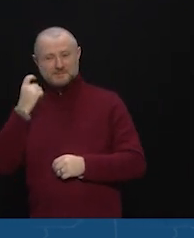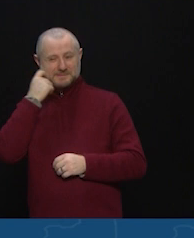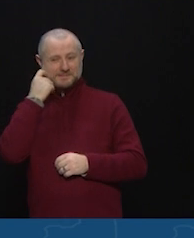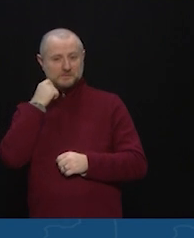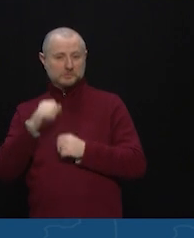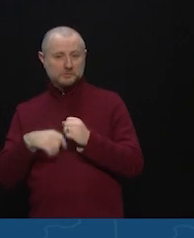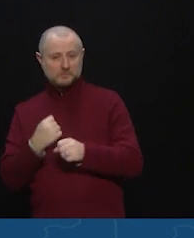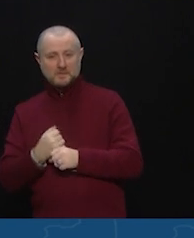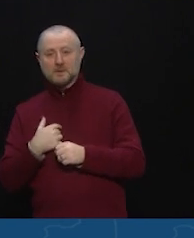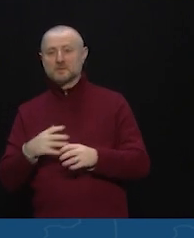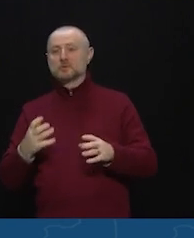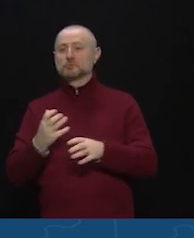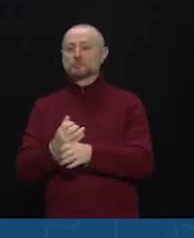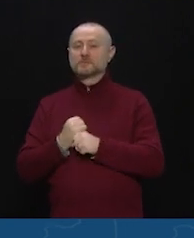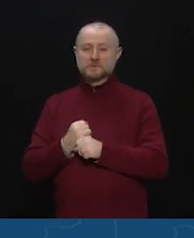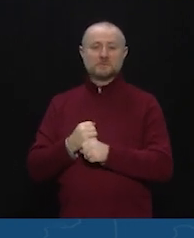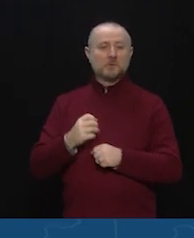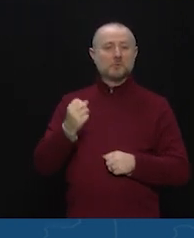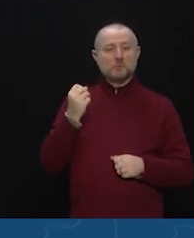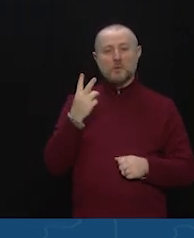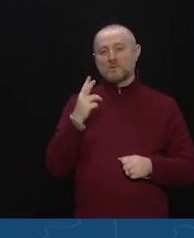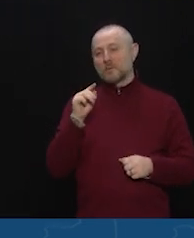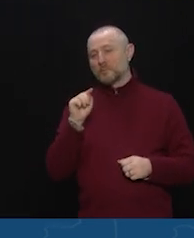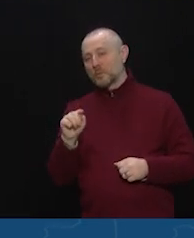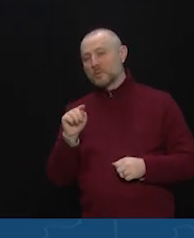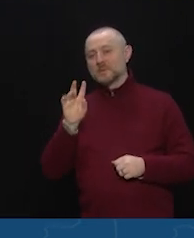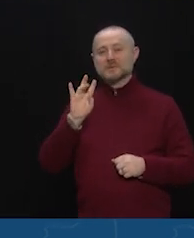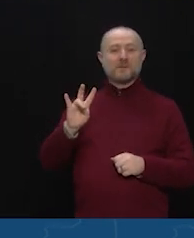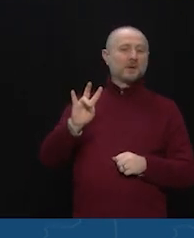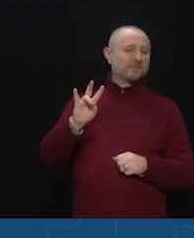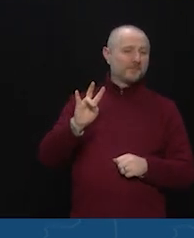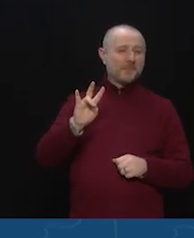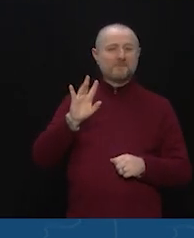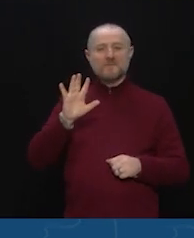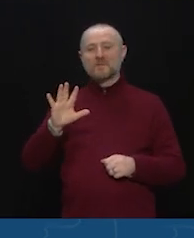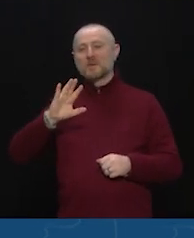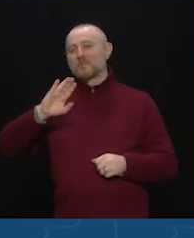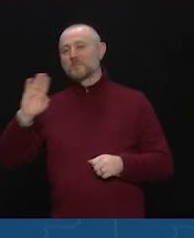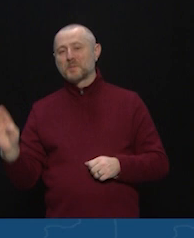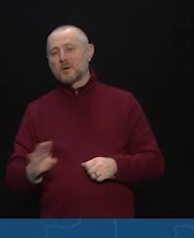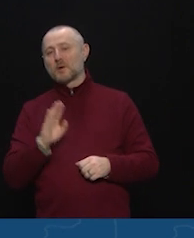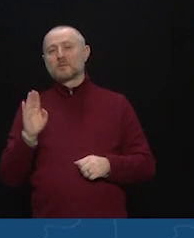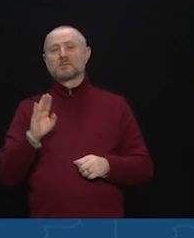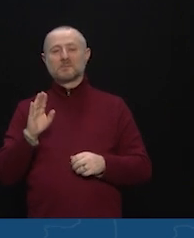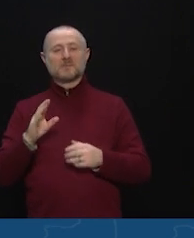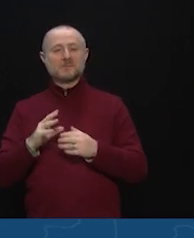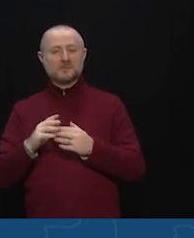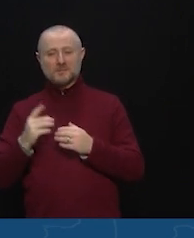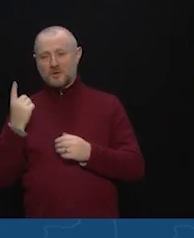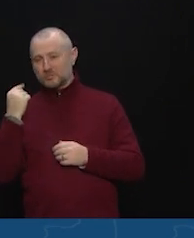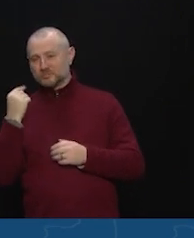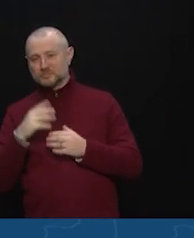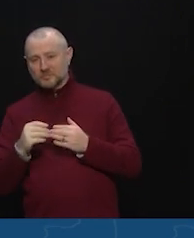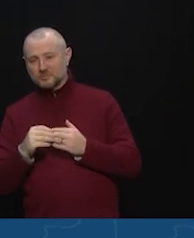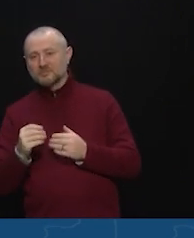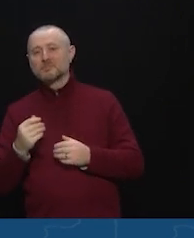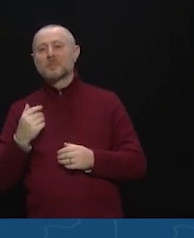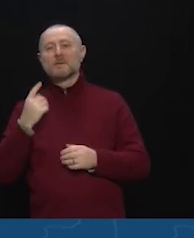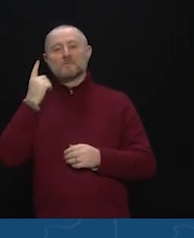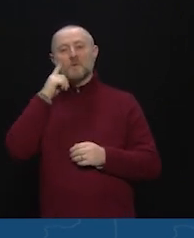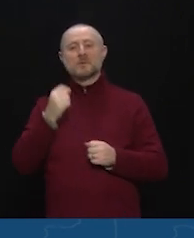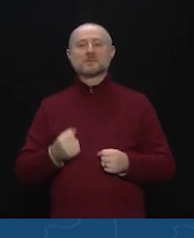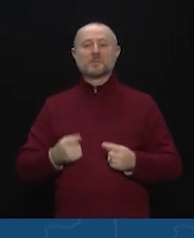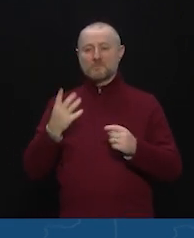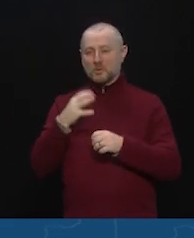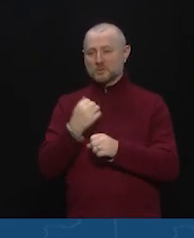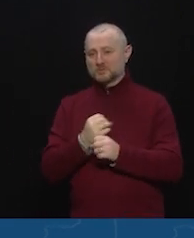received $12.75 billion in 21, and we're using that over 4 years. Again, we have resources to